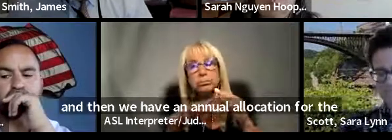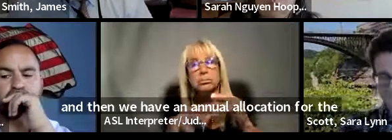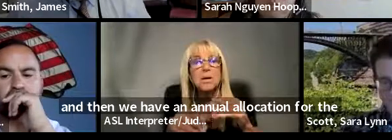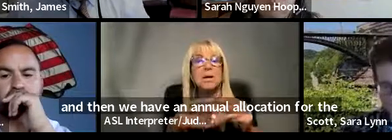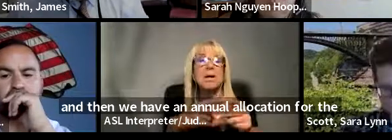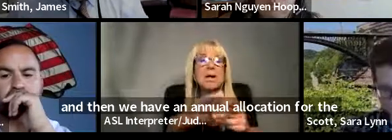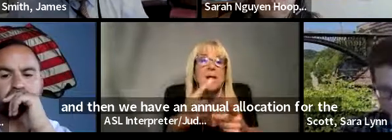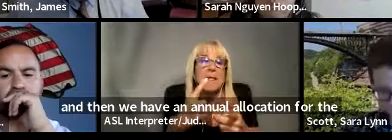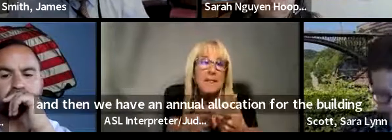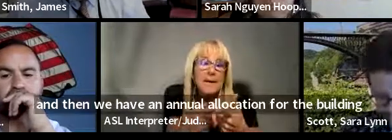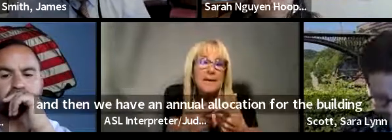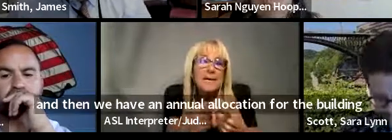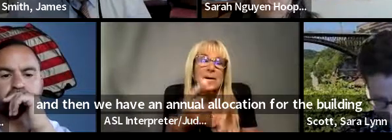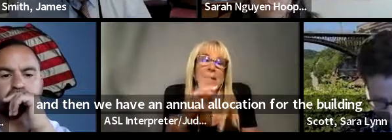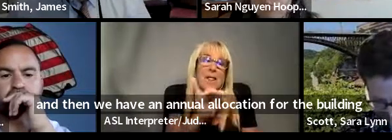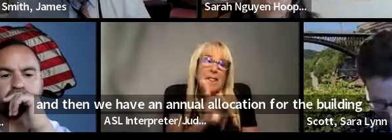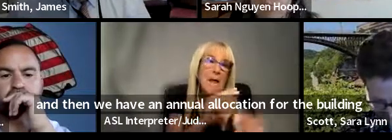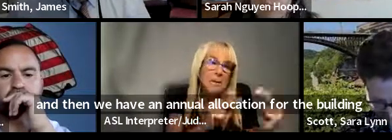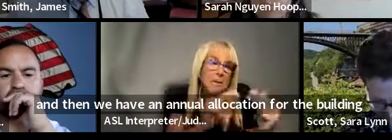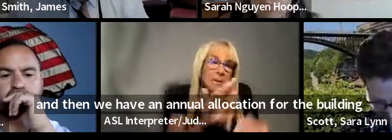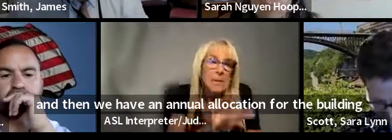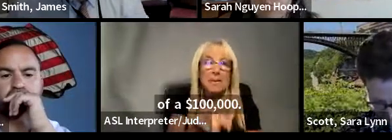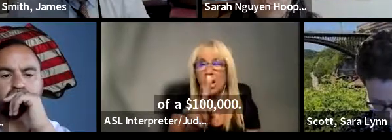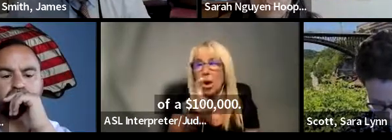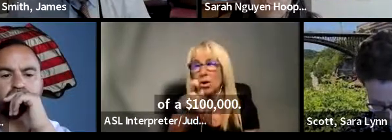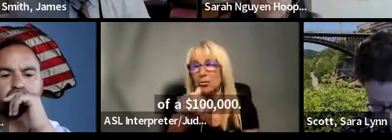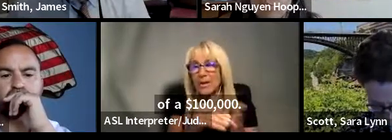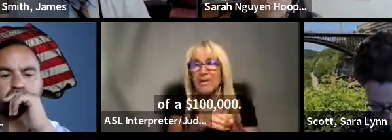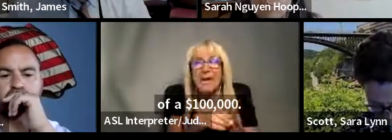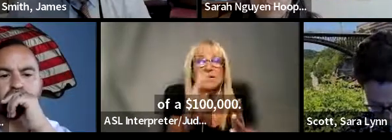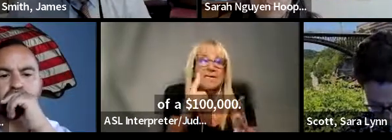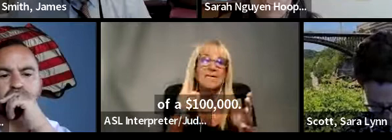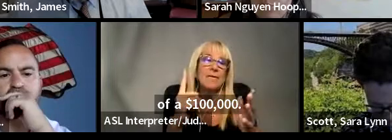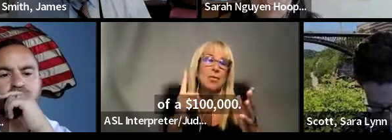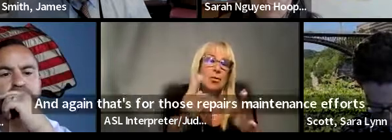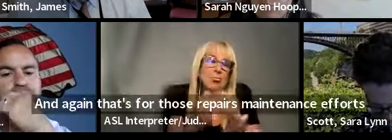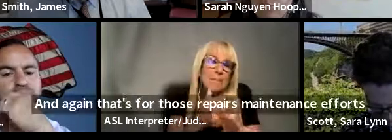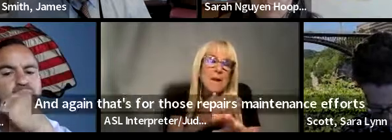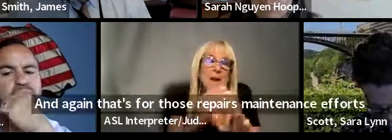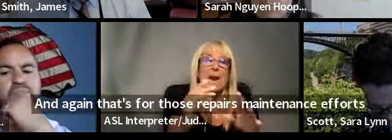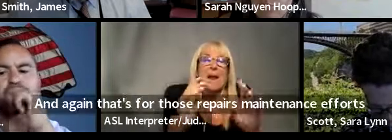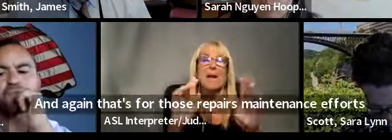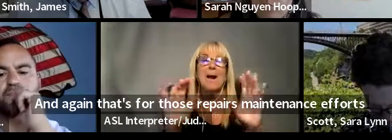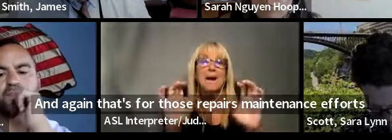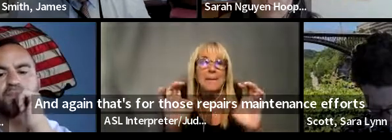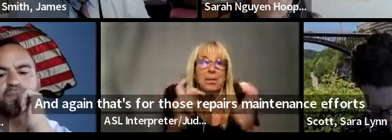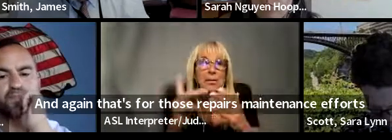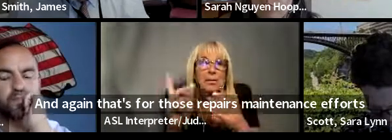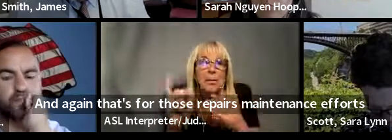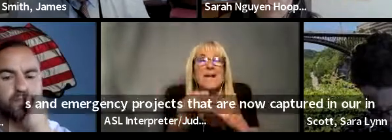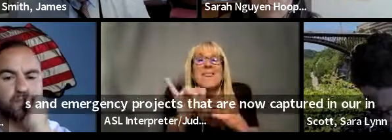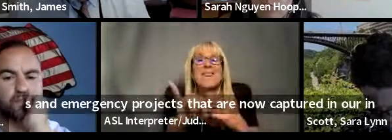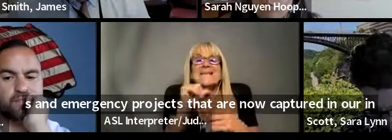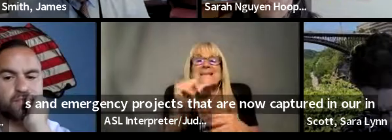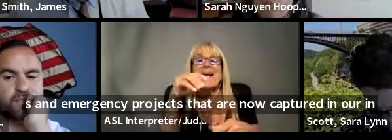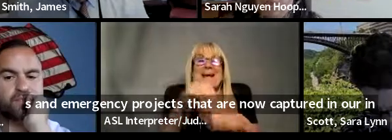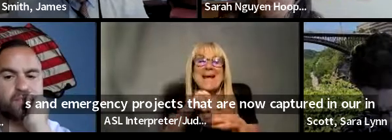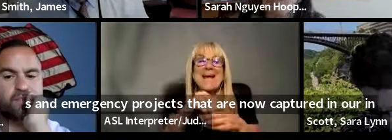$100,000. And again, that's for those repairs, maintenance efforts, and emergency projects that are not captured in our capital